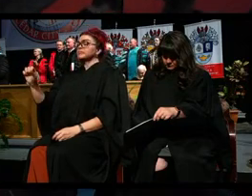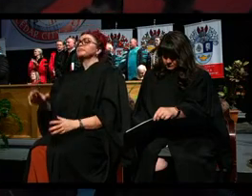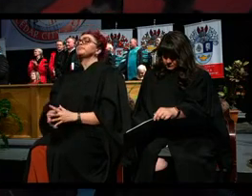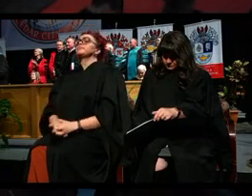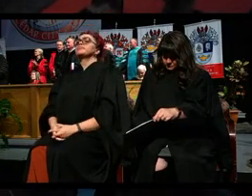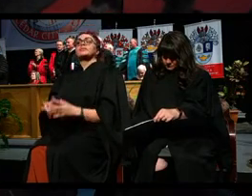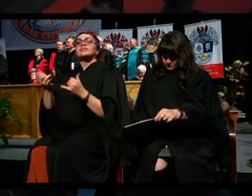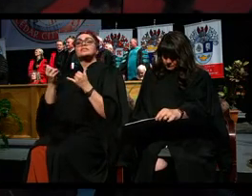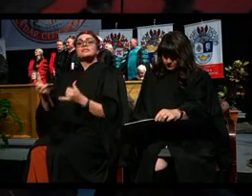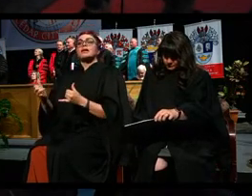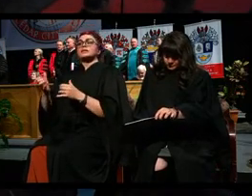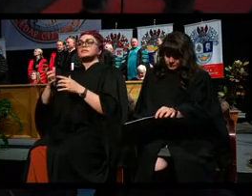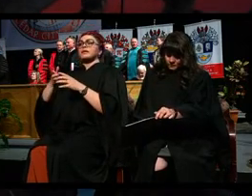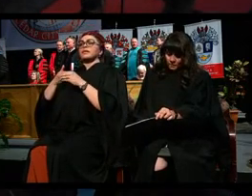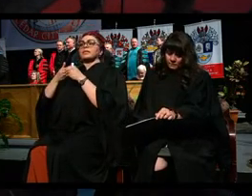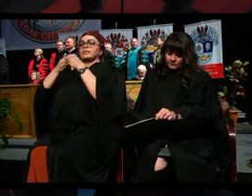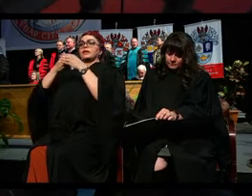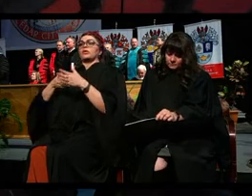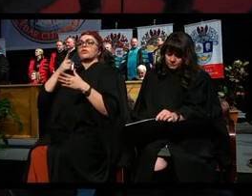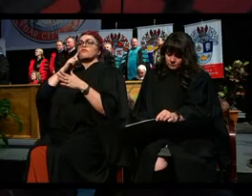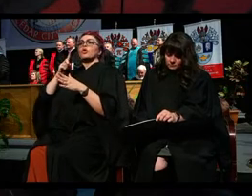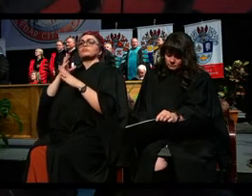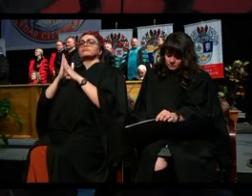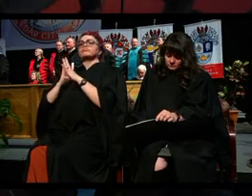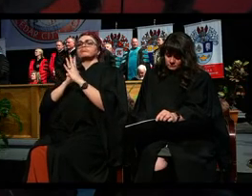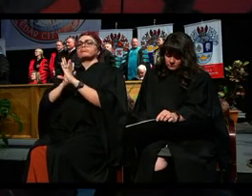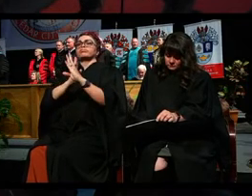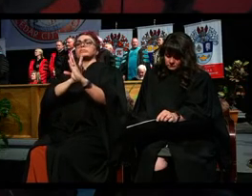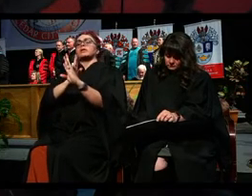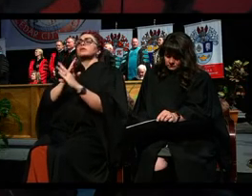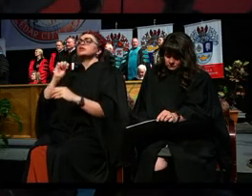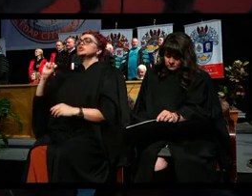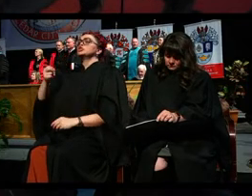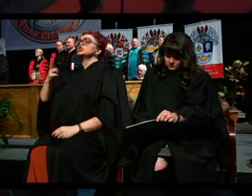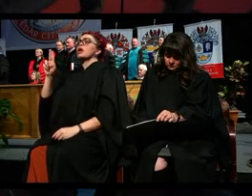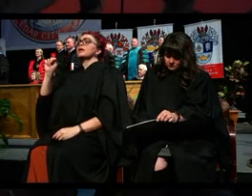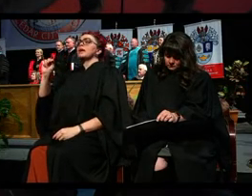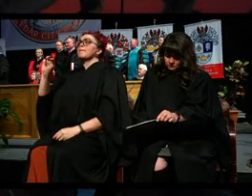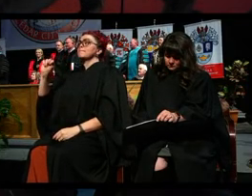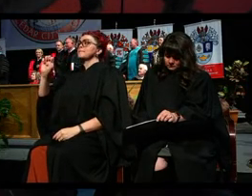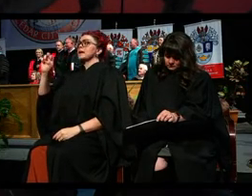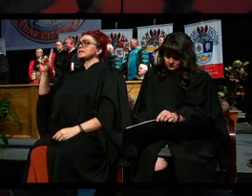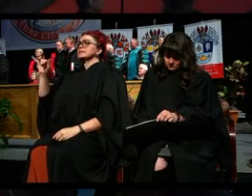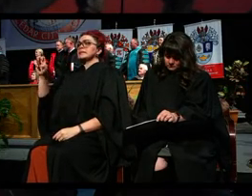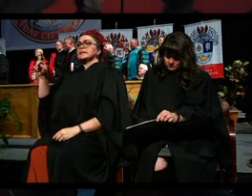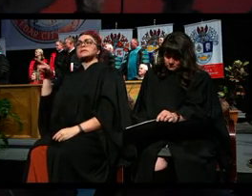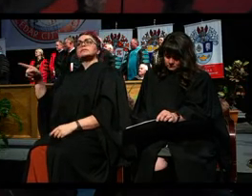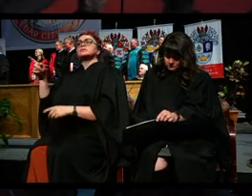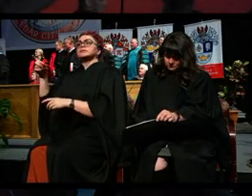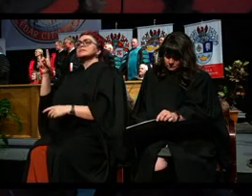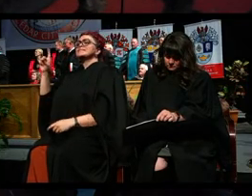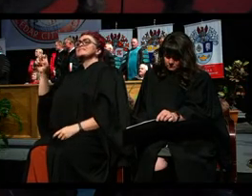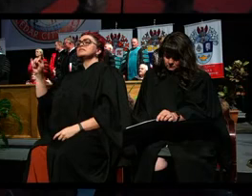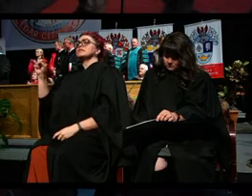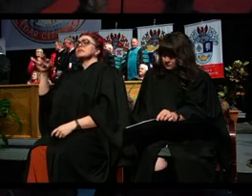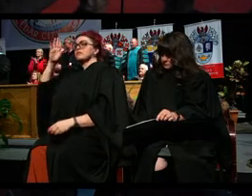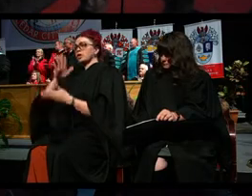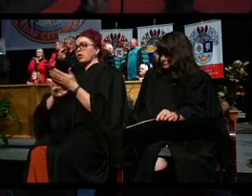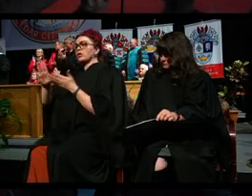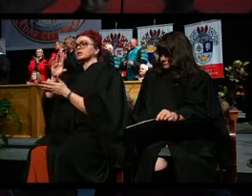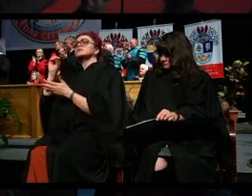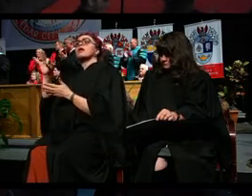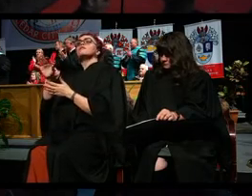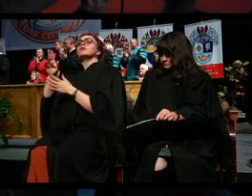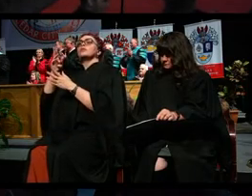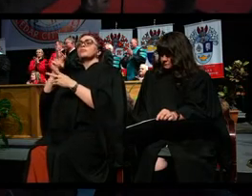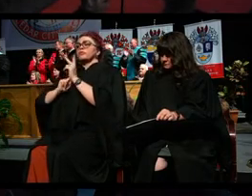Today's marshal who led the procession with the SUU Mace is Shauna Mendini, Dean of the College of Performing and Visual Arts.